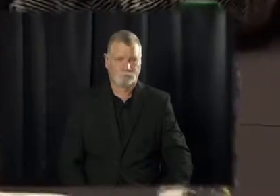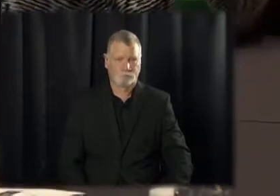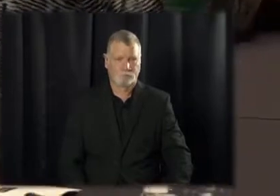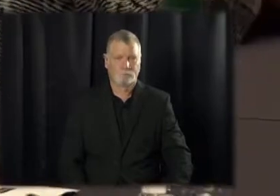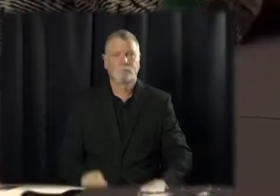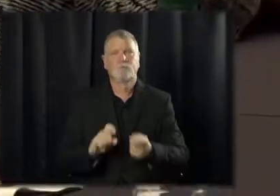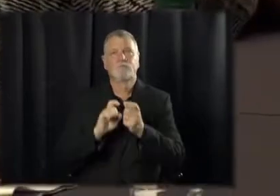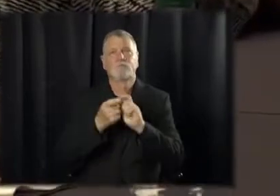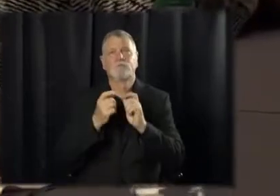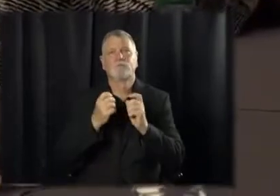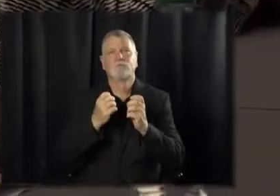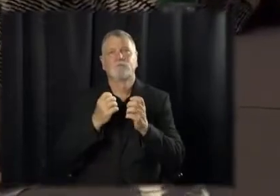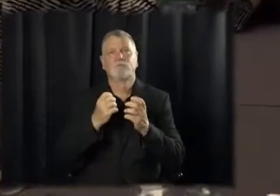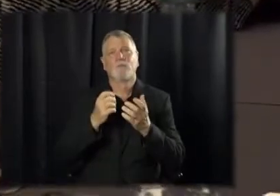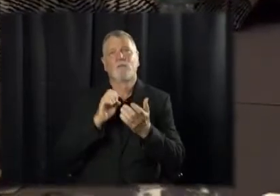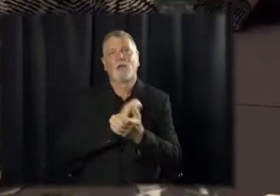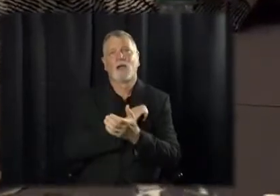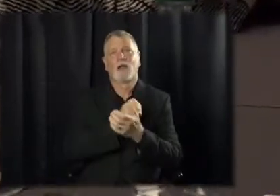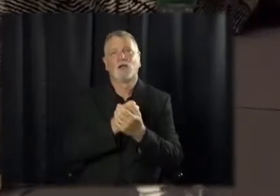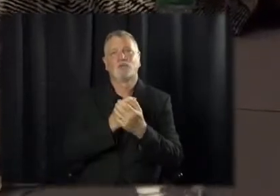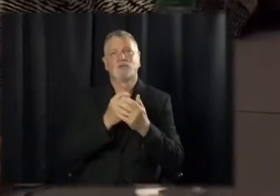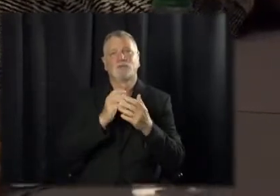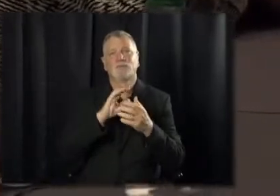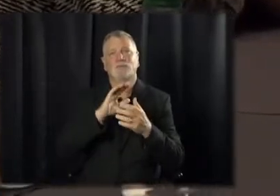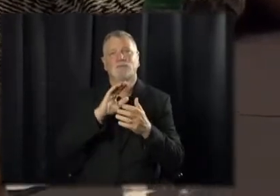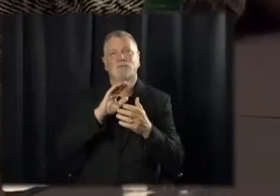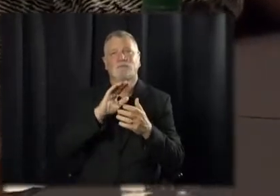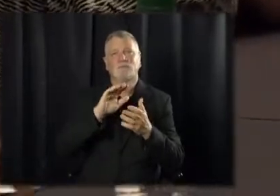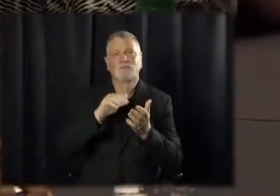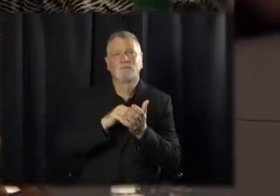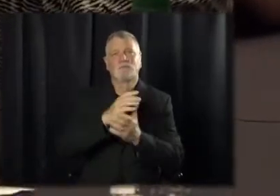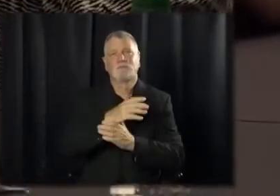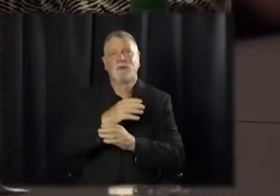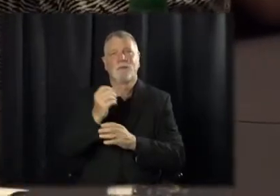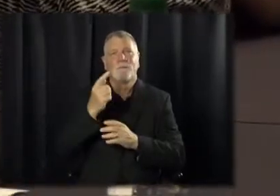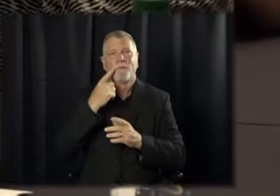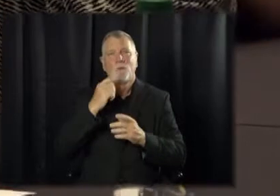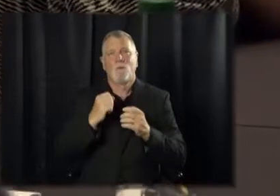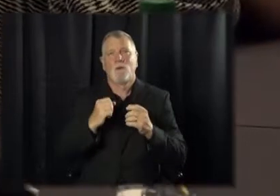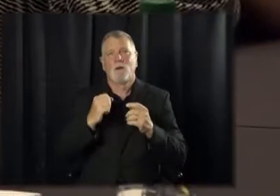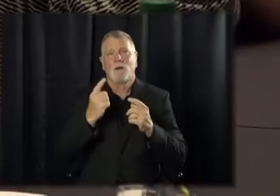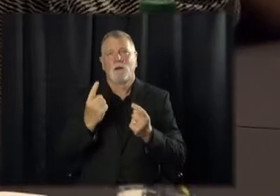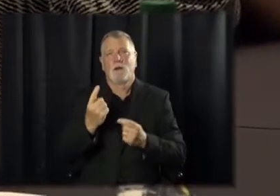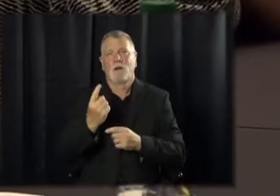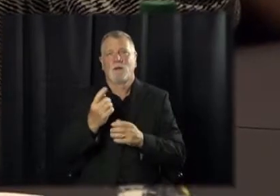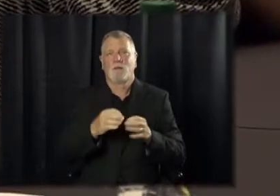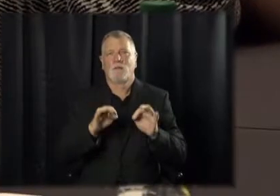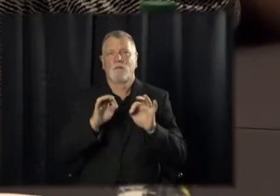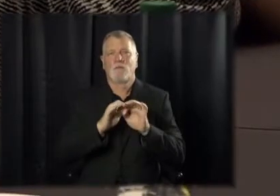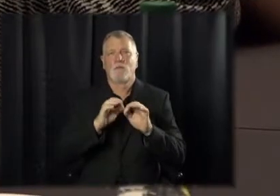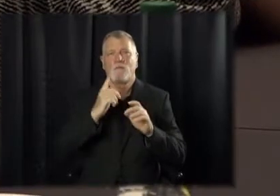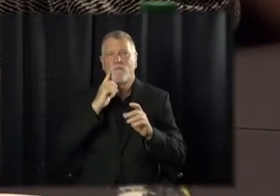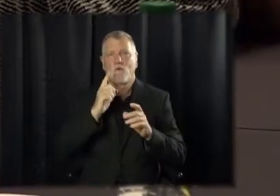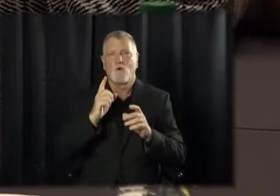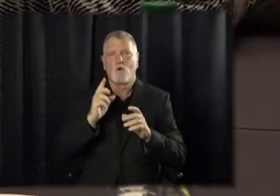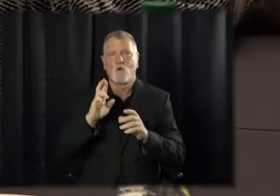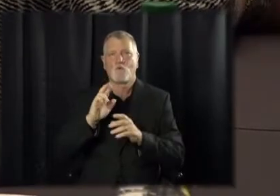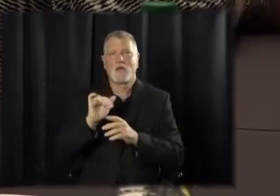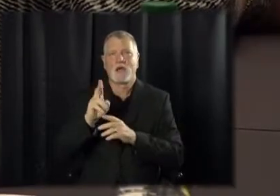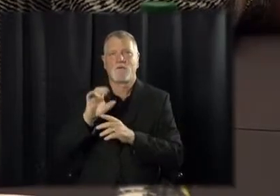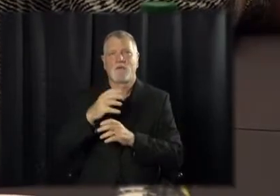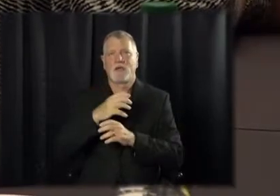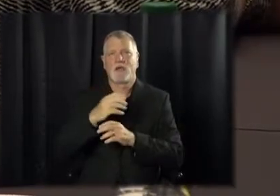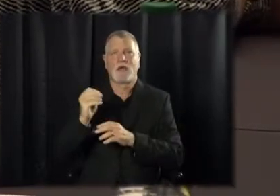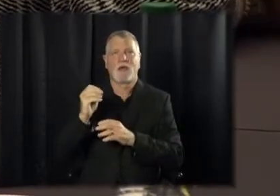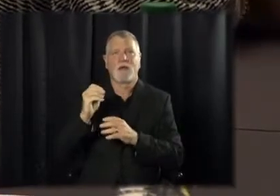Transforming Puerto Rico's energy sector is a fundamental structural reform and one of the pillars on which Puerto Rico's recovery and future economic